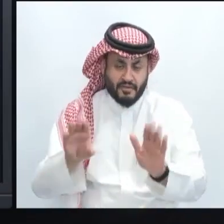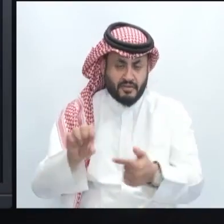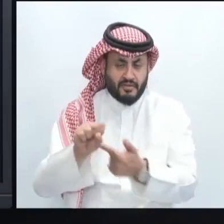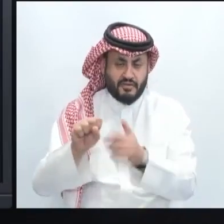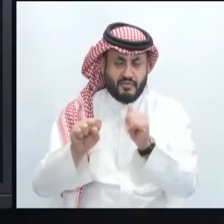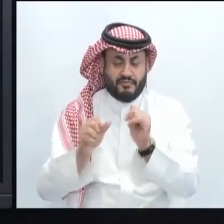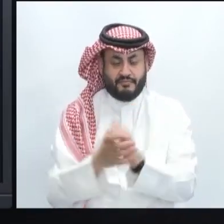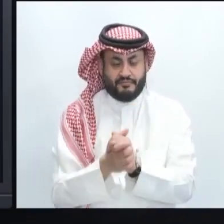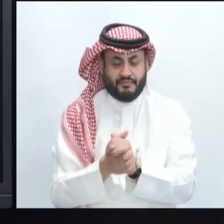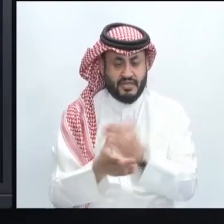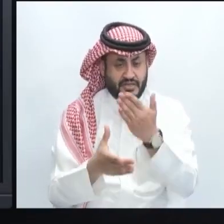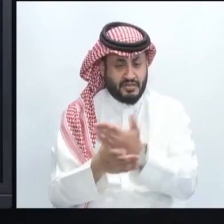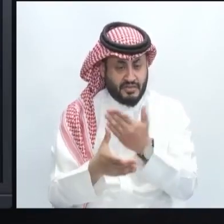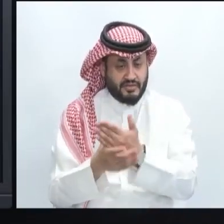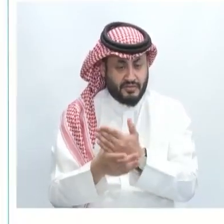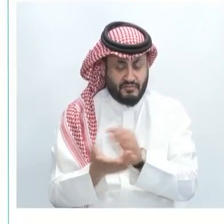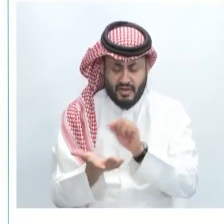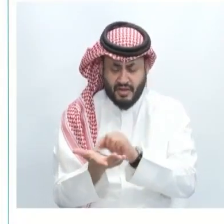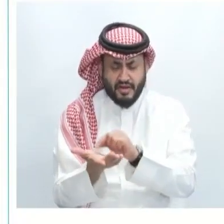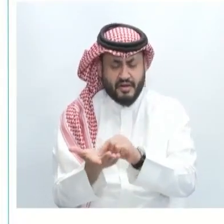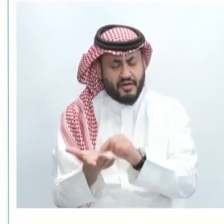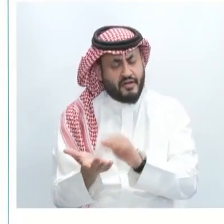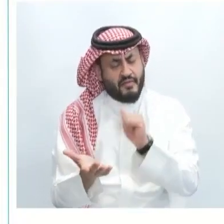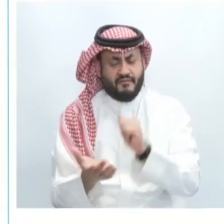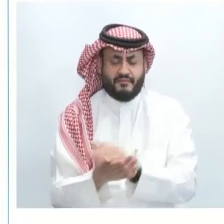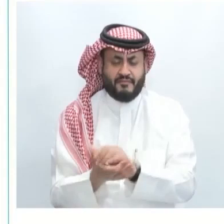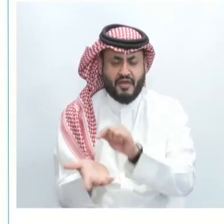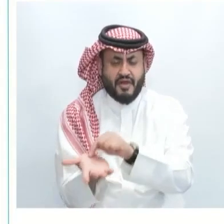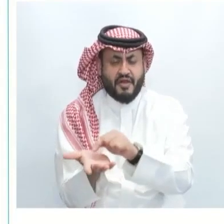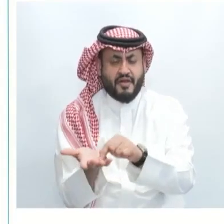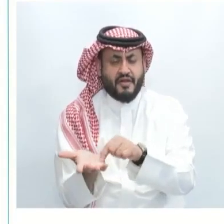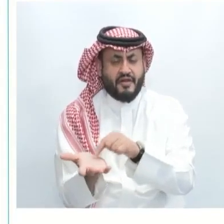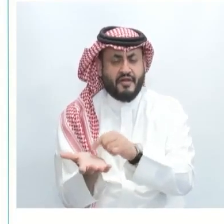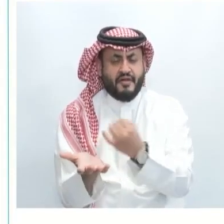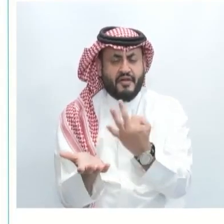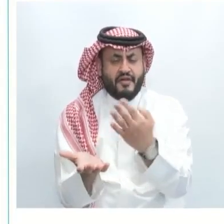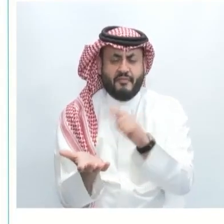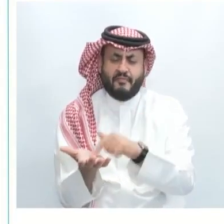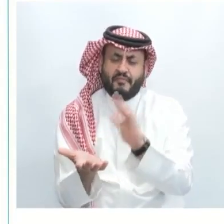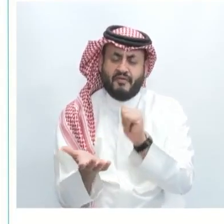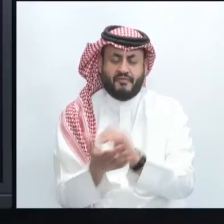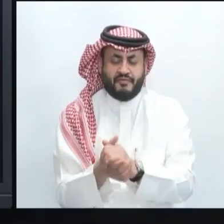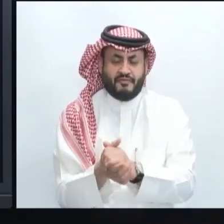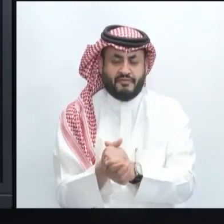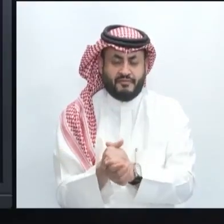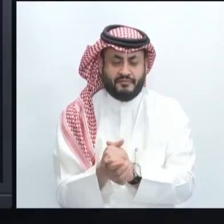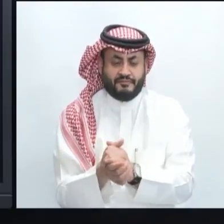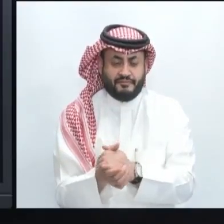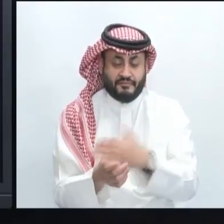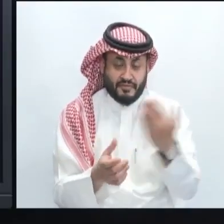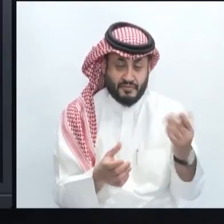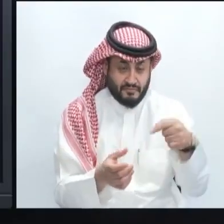Rice. Why? Because we can count sandwiches and